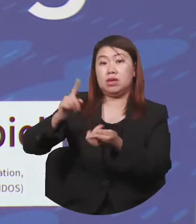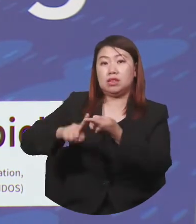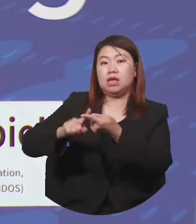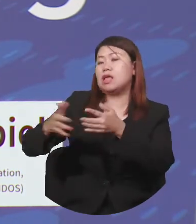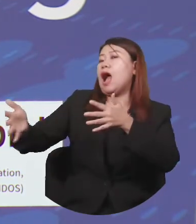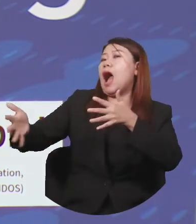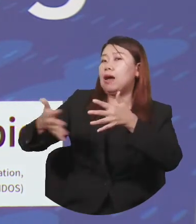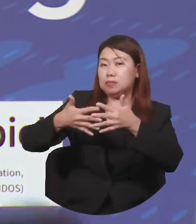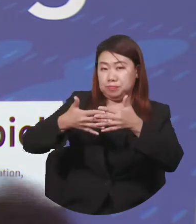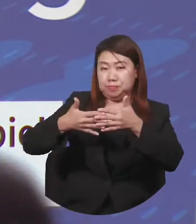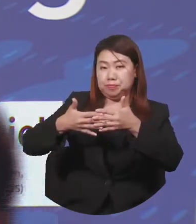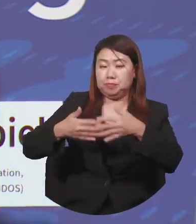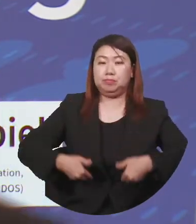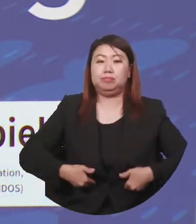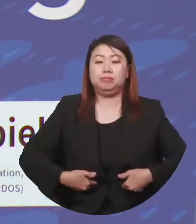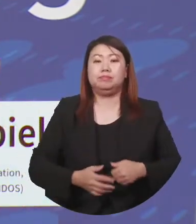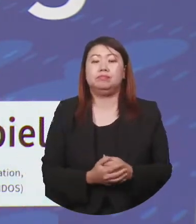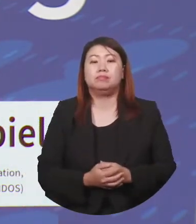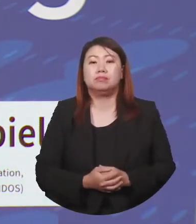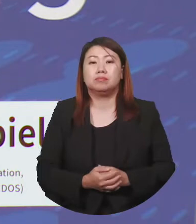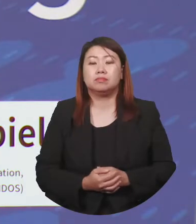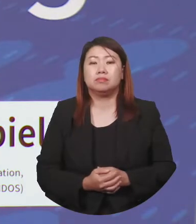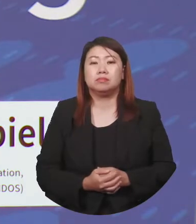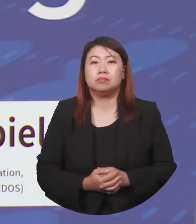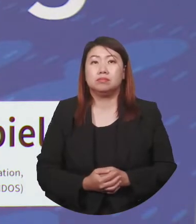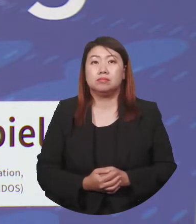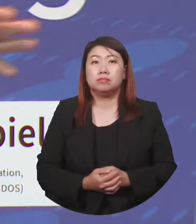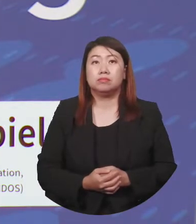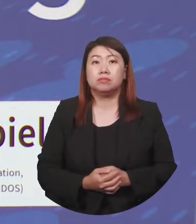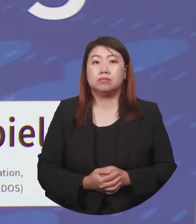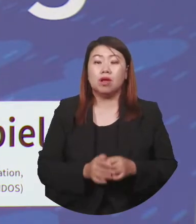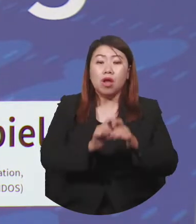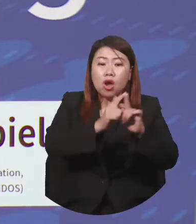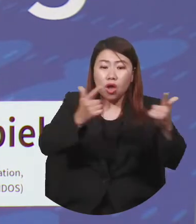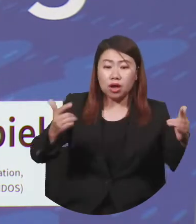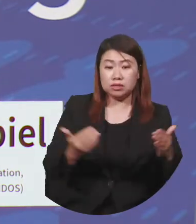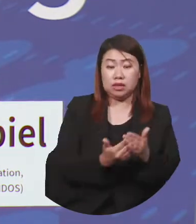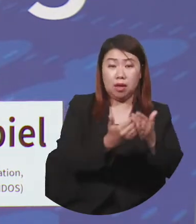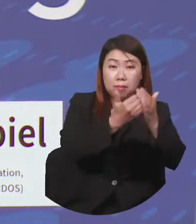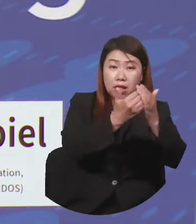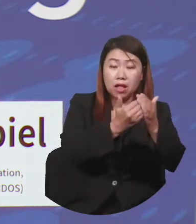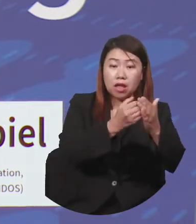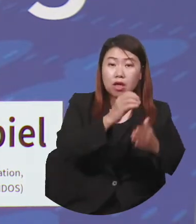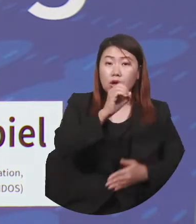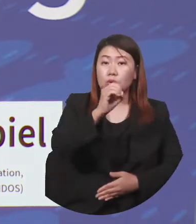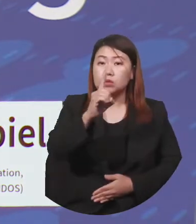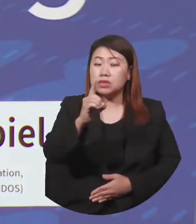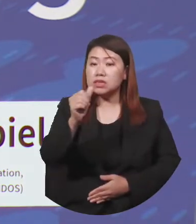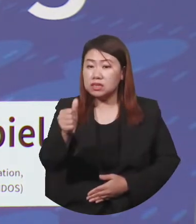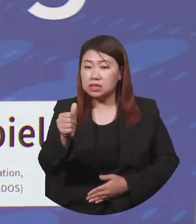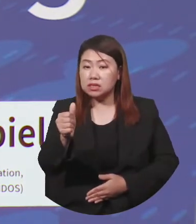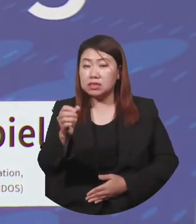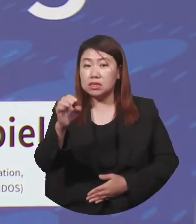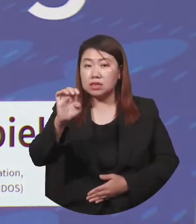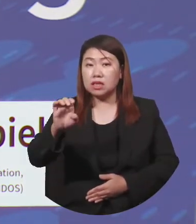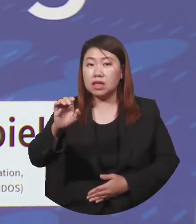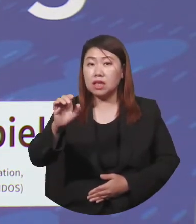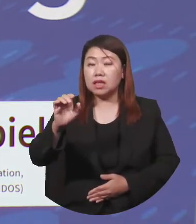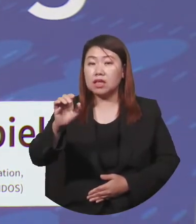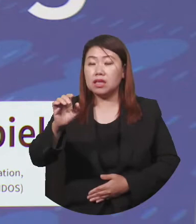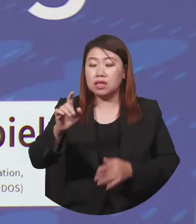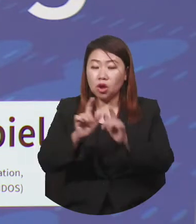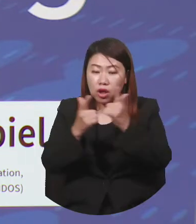very much in need of different forms of development cooperation, ODA or South-South cooperation. So to come up with something like this would be